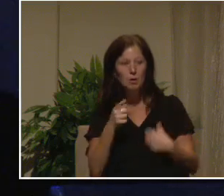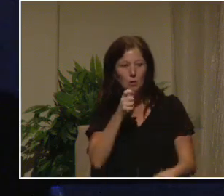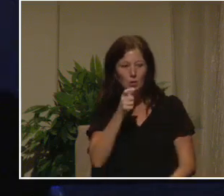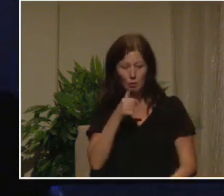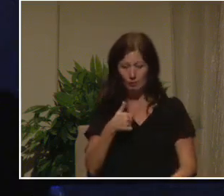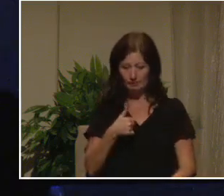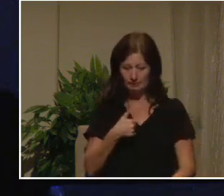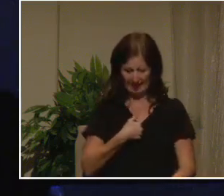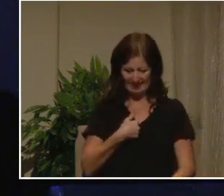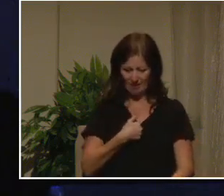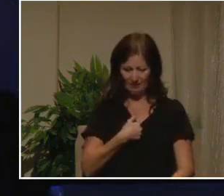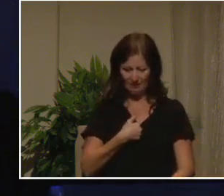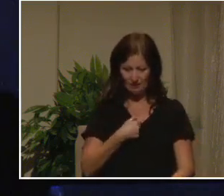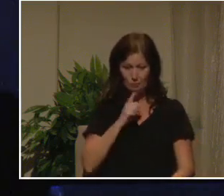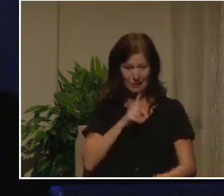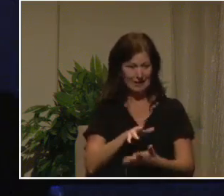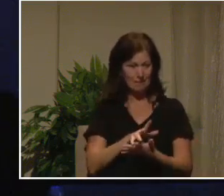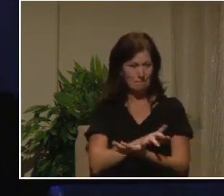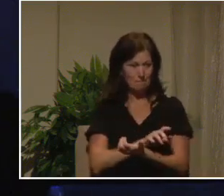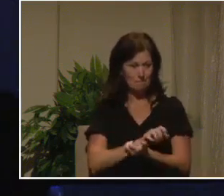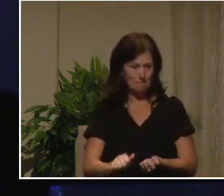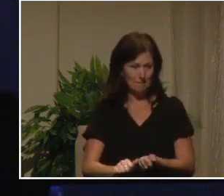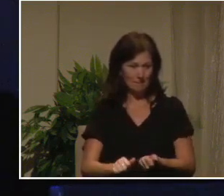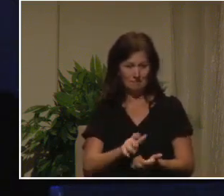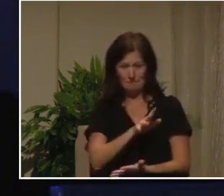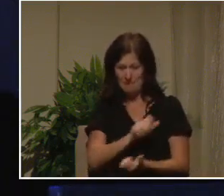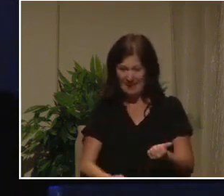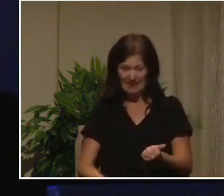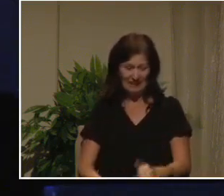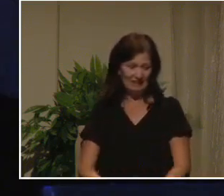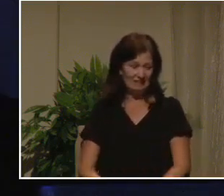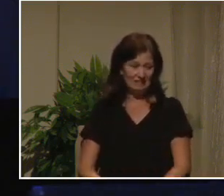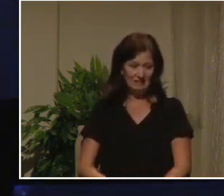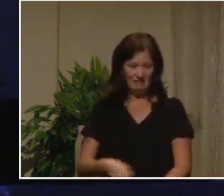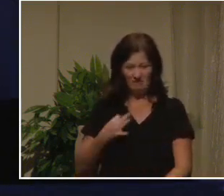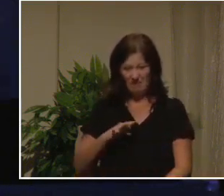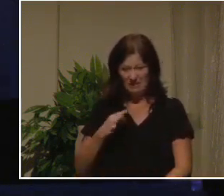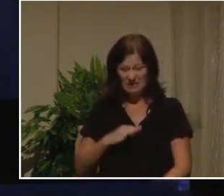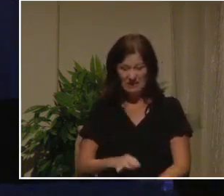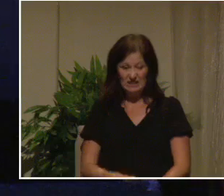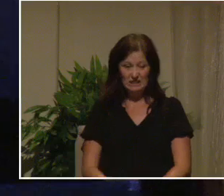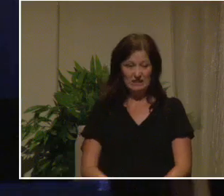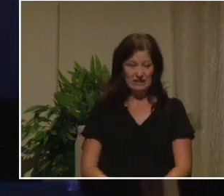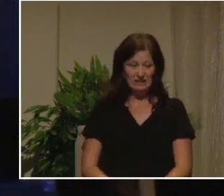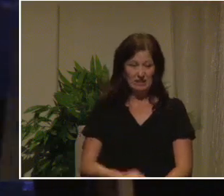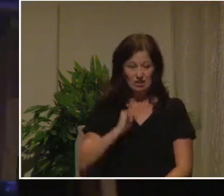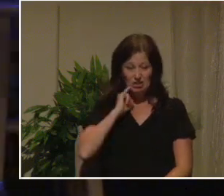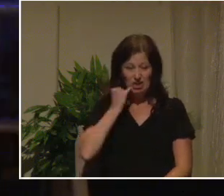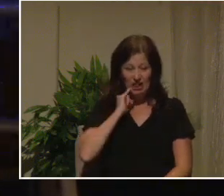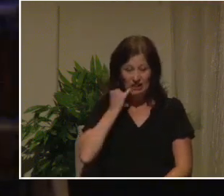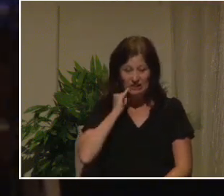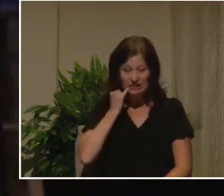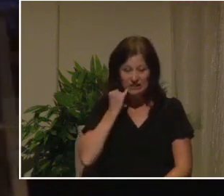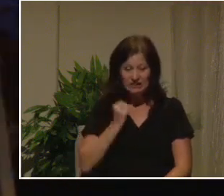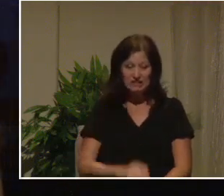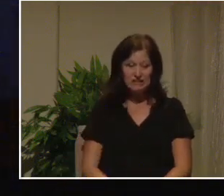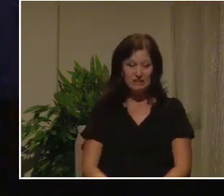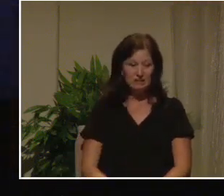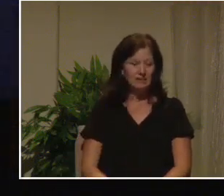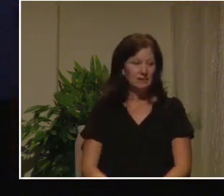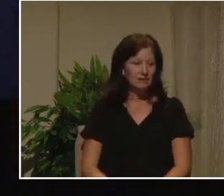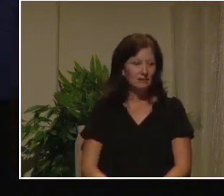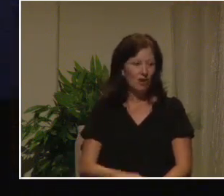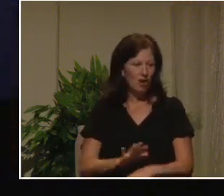more cruel than we dared believe. We are more petty than we dared believe. We are potentially more jealous and envious than we dared believe.